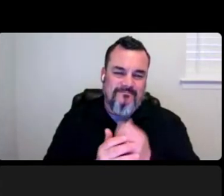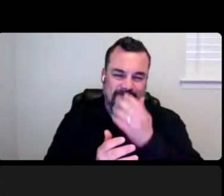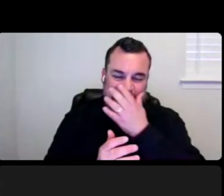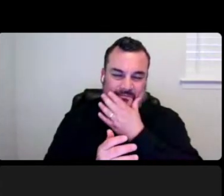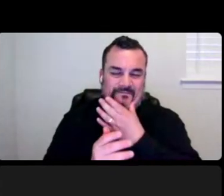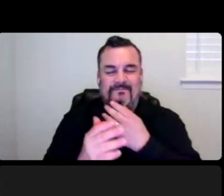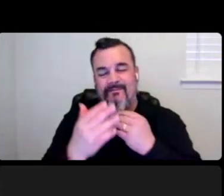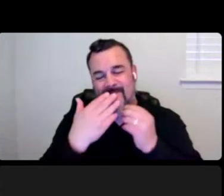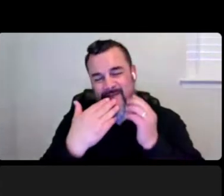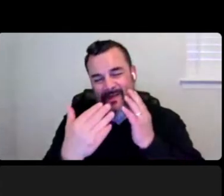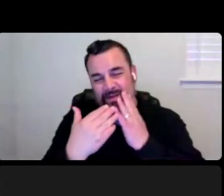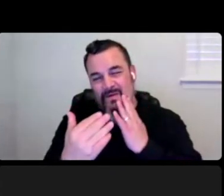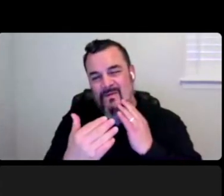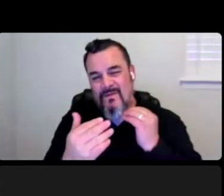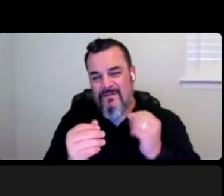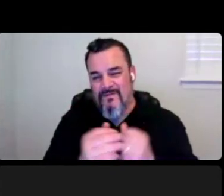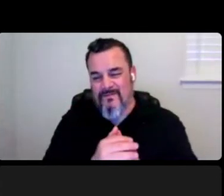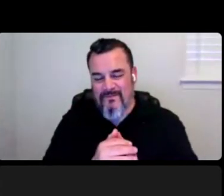Well, thank you.